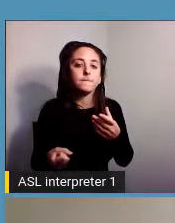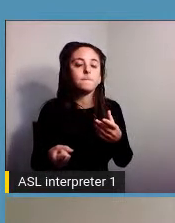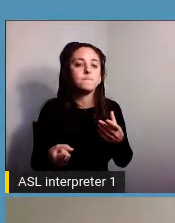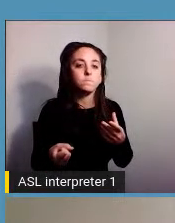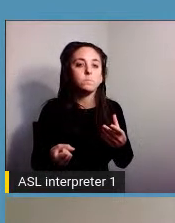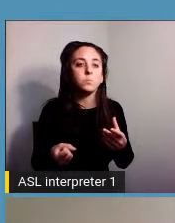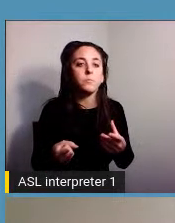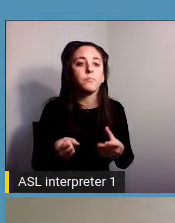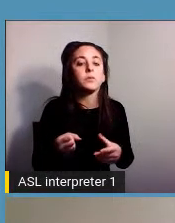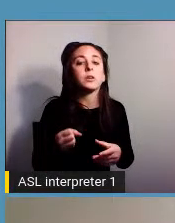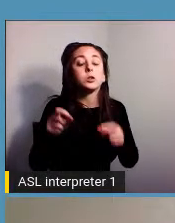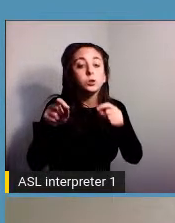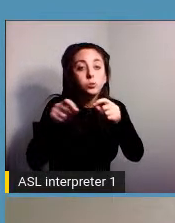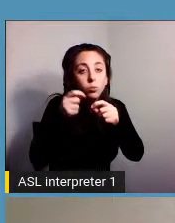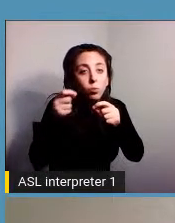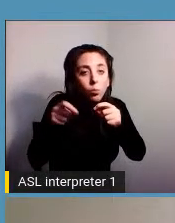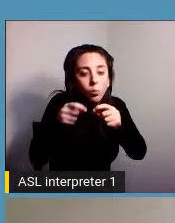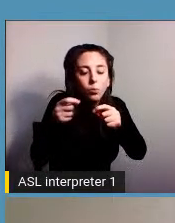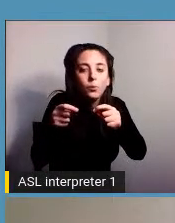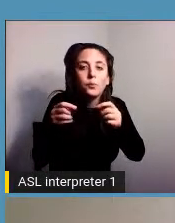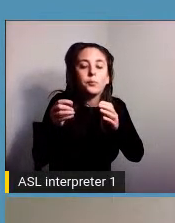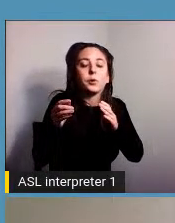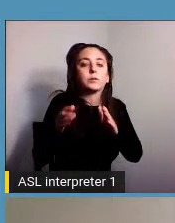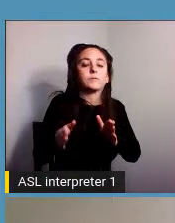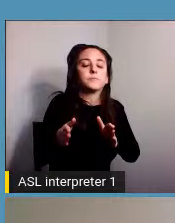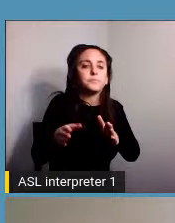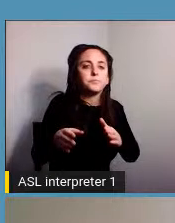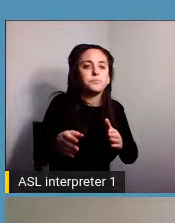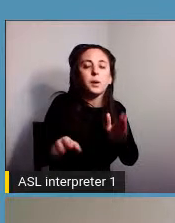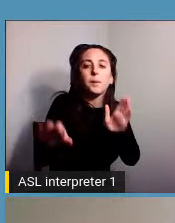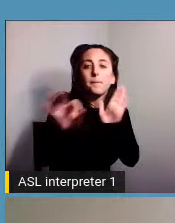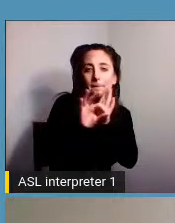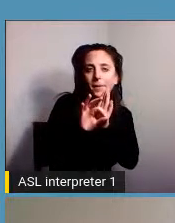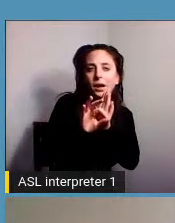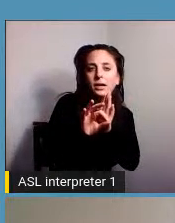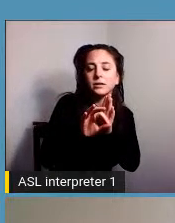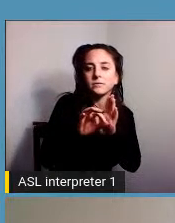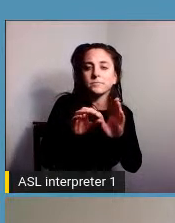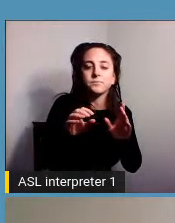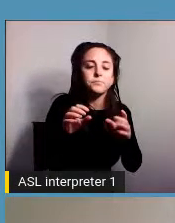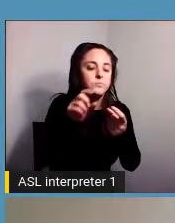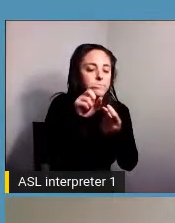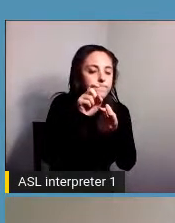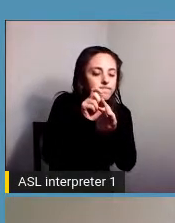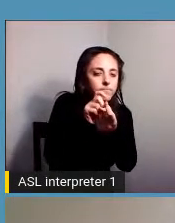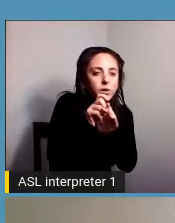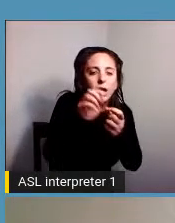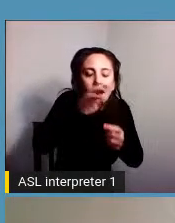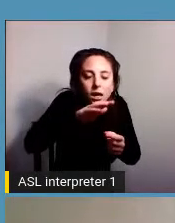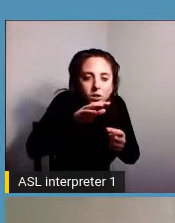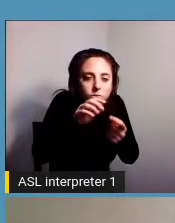the weavers chose certain areas and asked us to do RTIs of those smaller areas so that we had additional